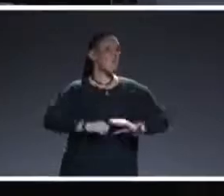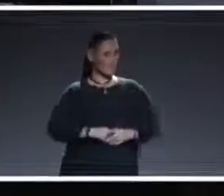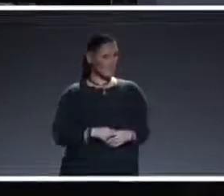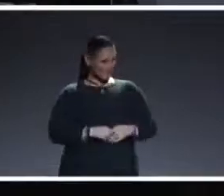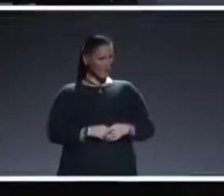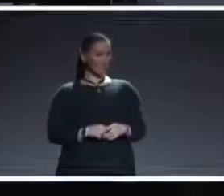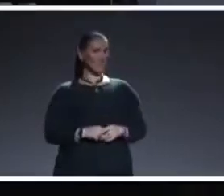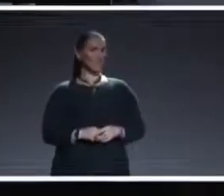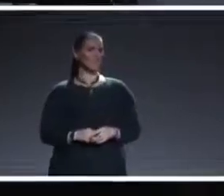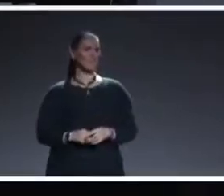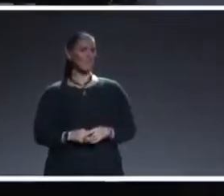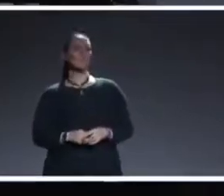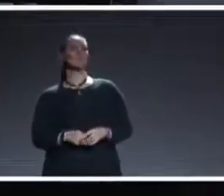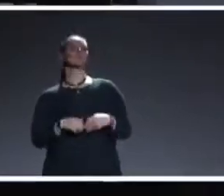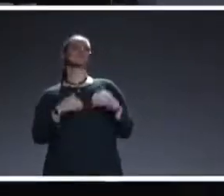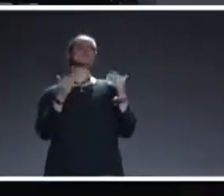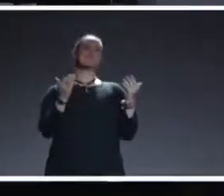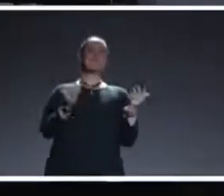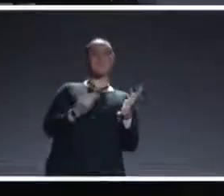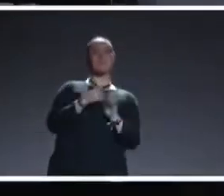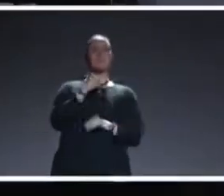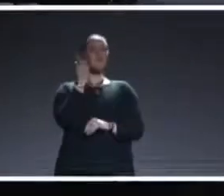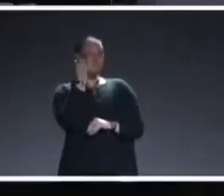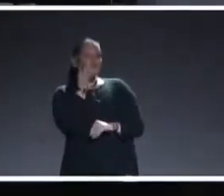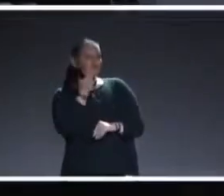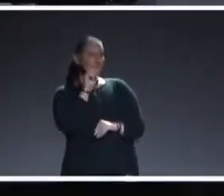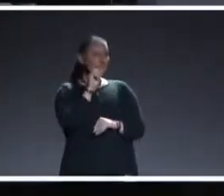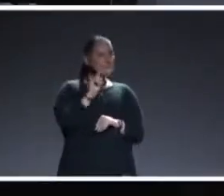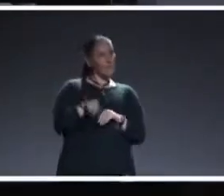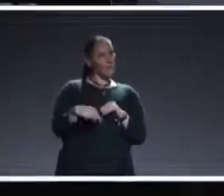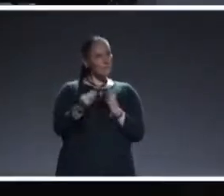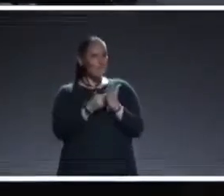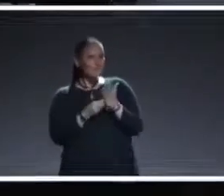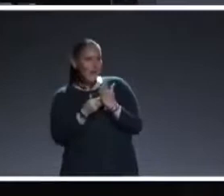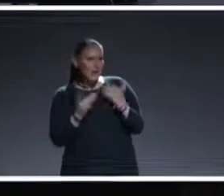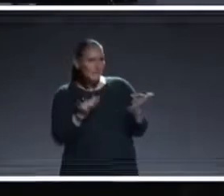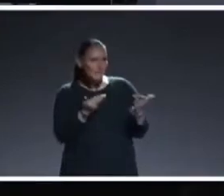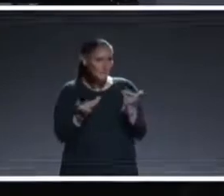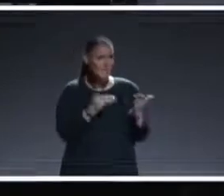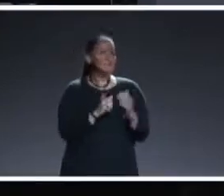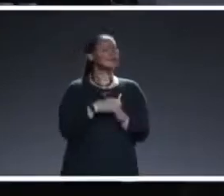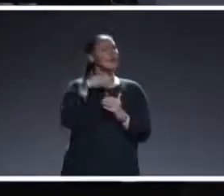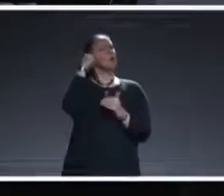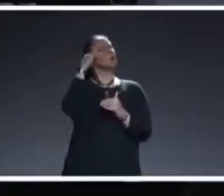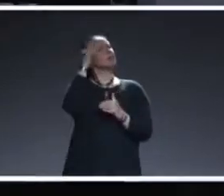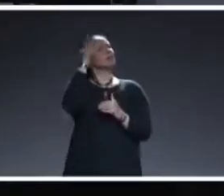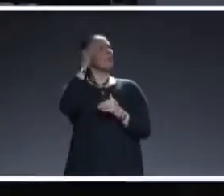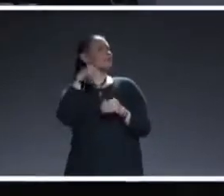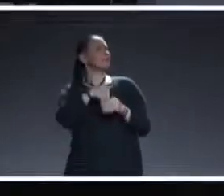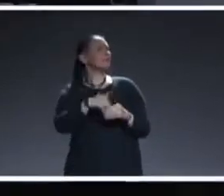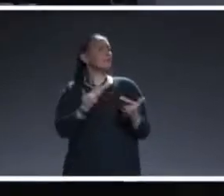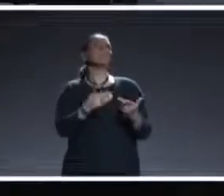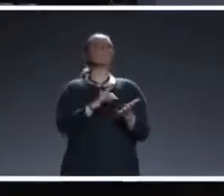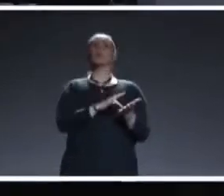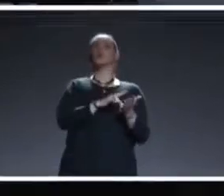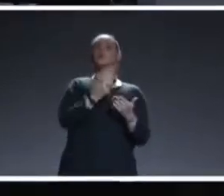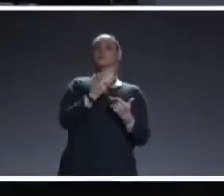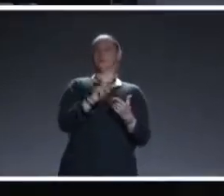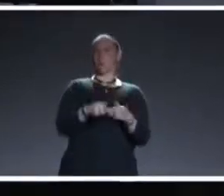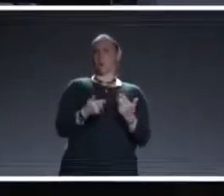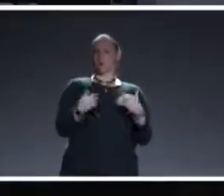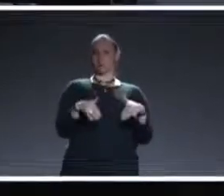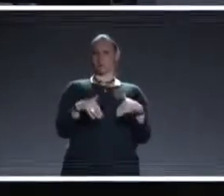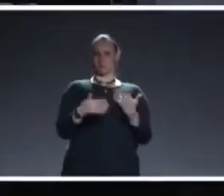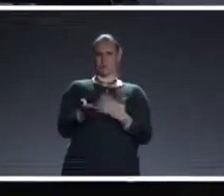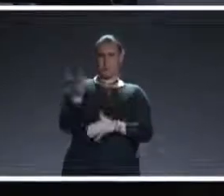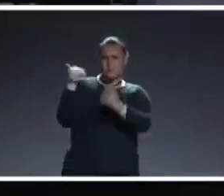So, but maybe you can describe a little bit the main idea, because time is changing a lot. We are living right now